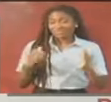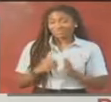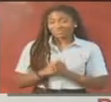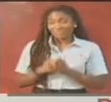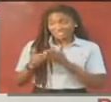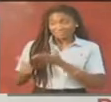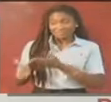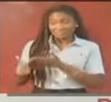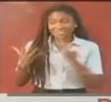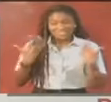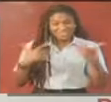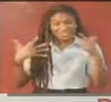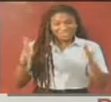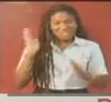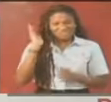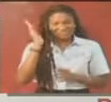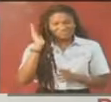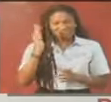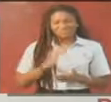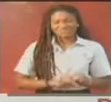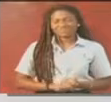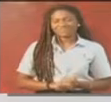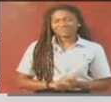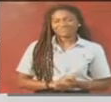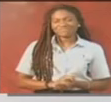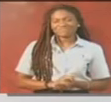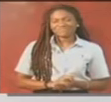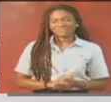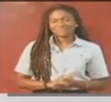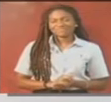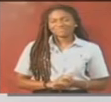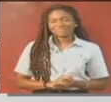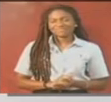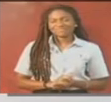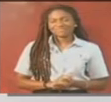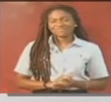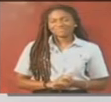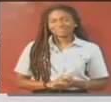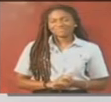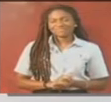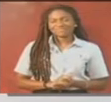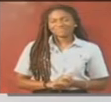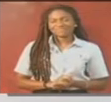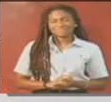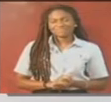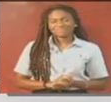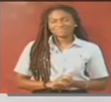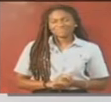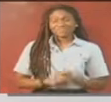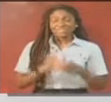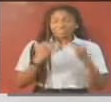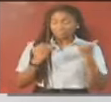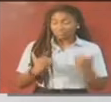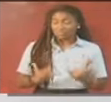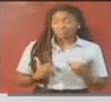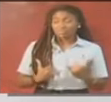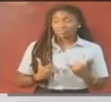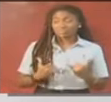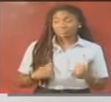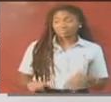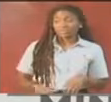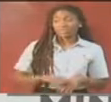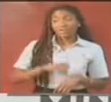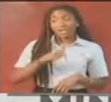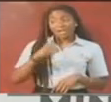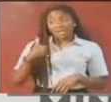epidemiological and the clinical update for this morning. Thank you very much, Dr. Hines. Mr. Siram Singh will provide us